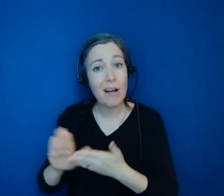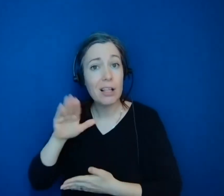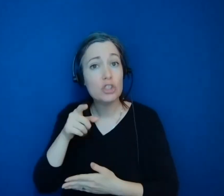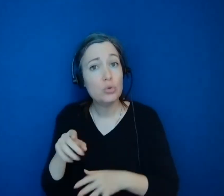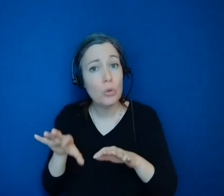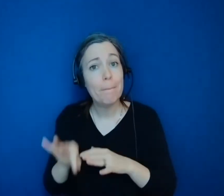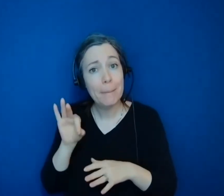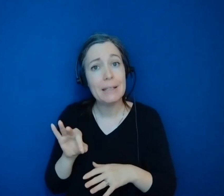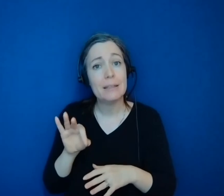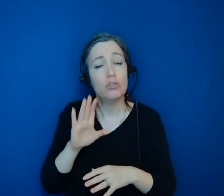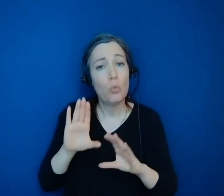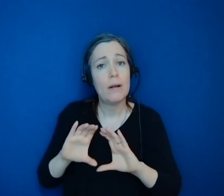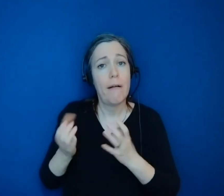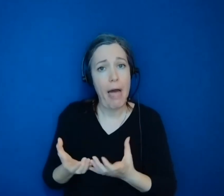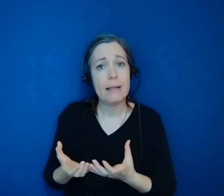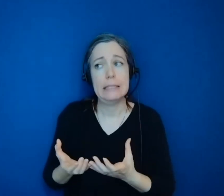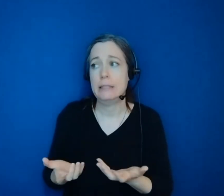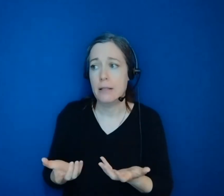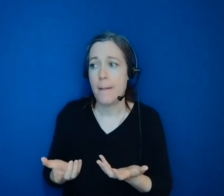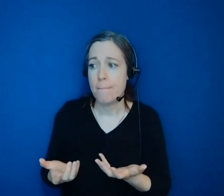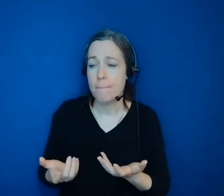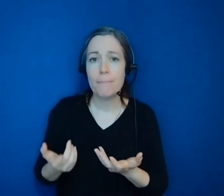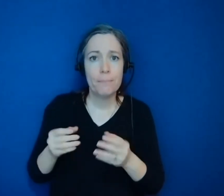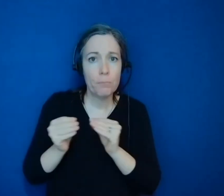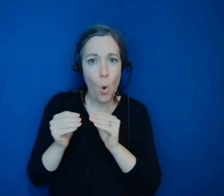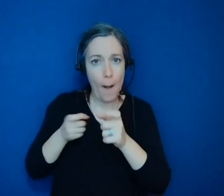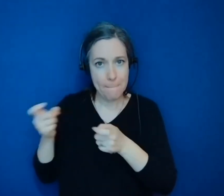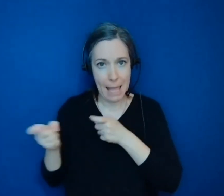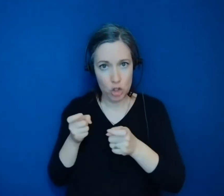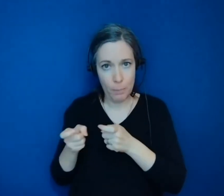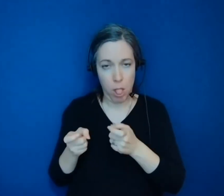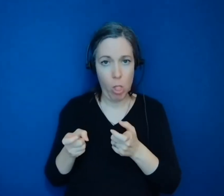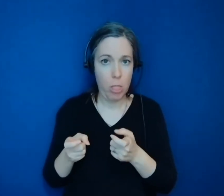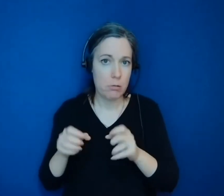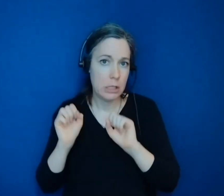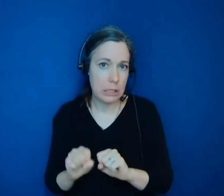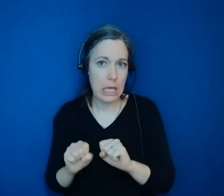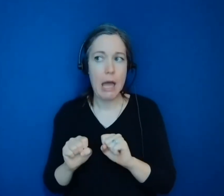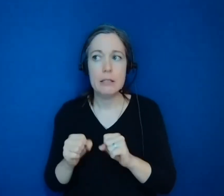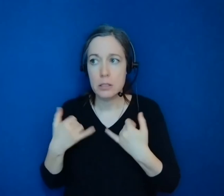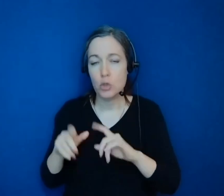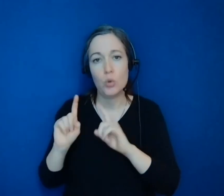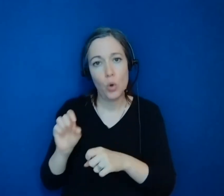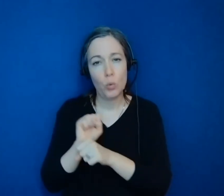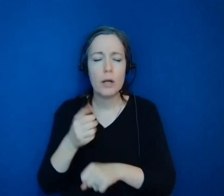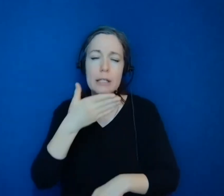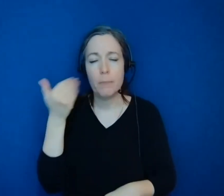your classes and make them manageable for you and you going to work. It works out better.